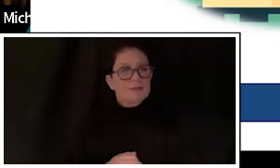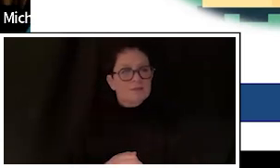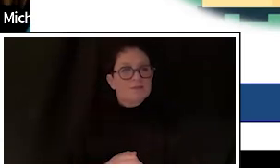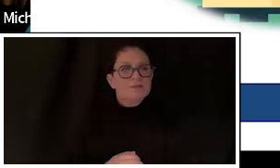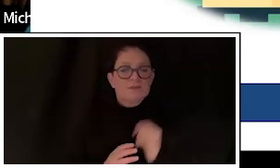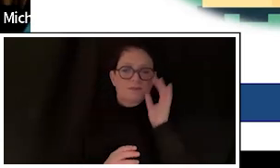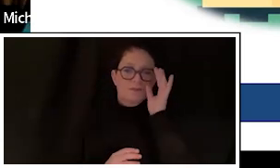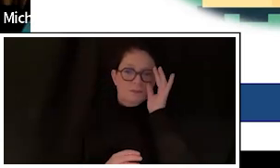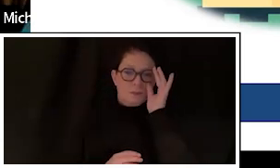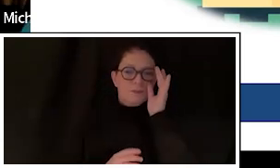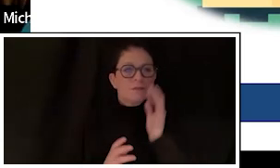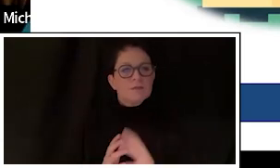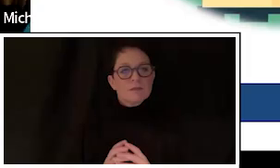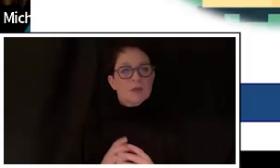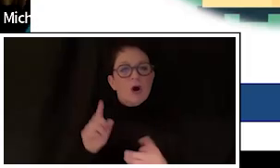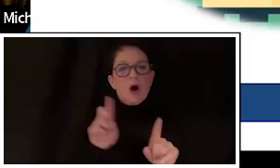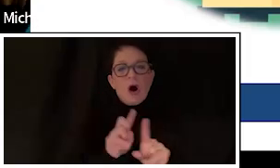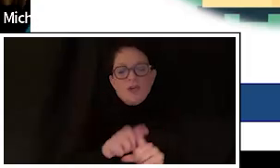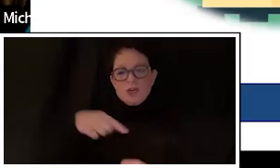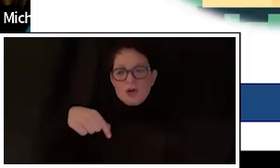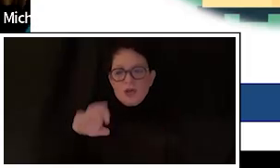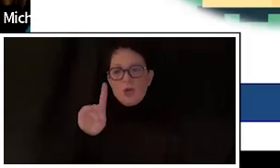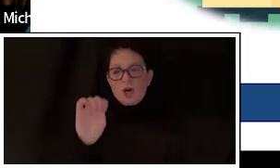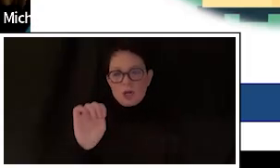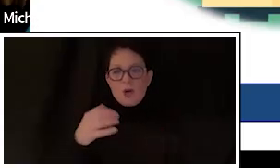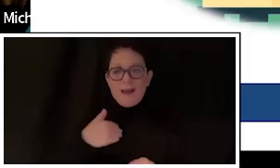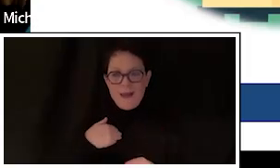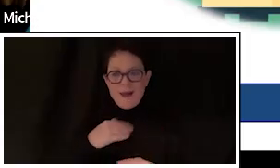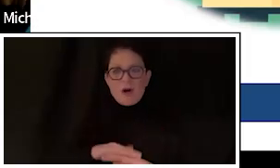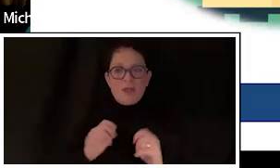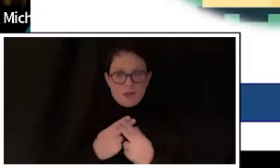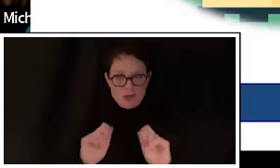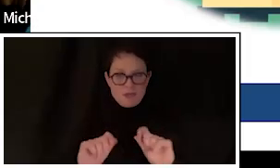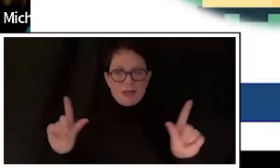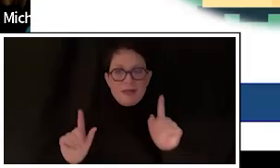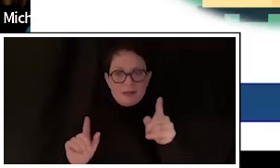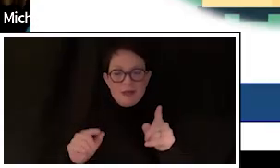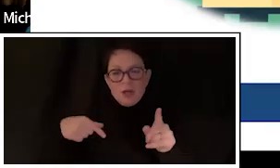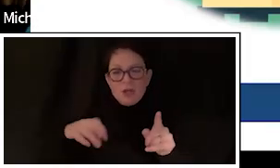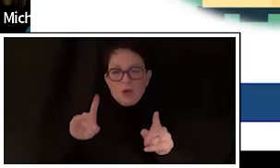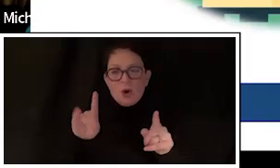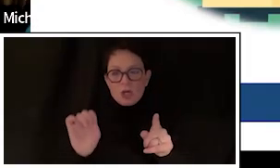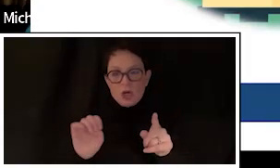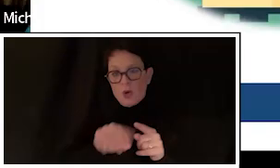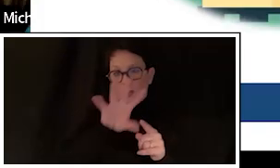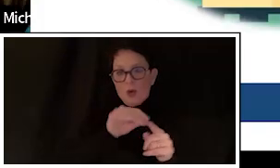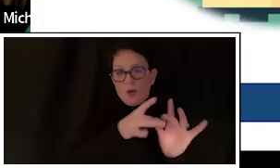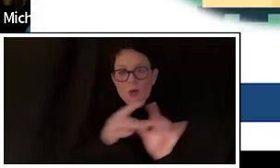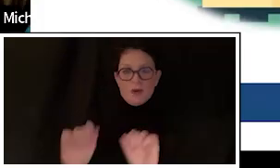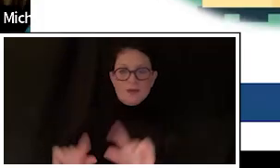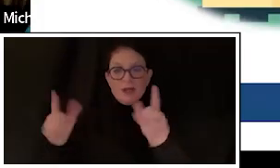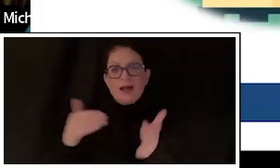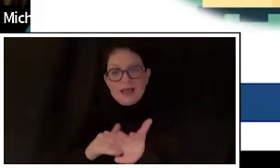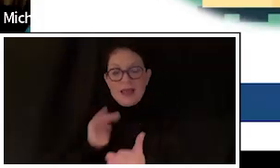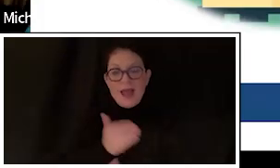mask. And there's also a QR code on this screen, and the QR code will take you to,